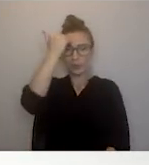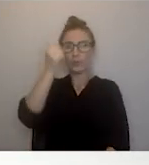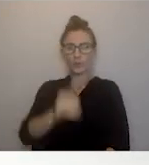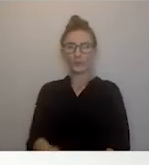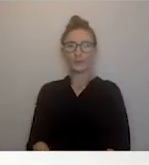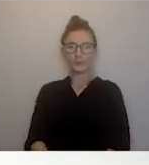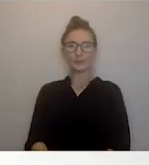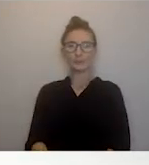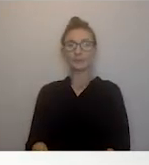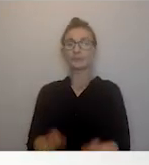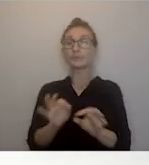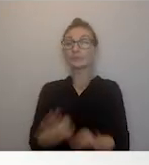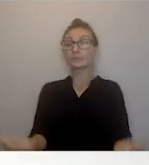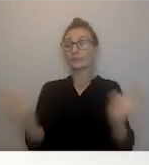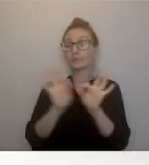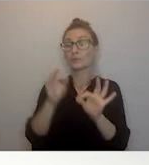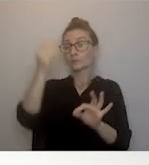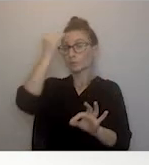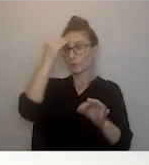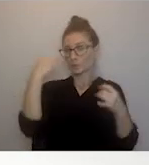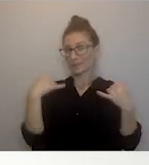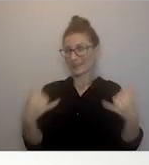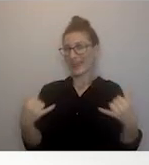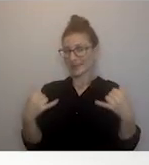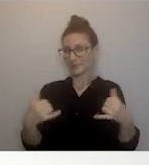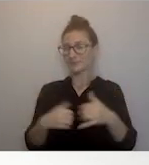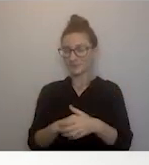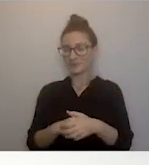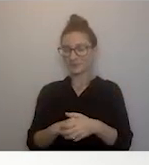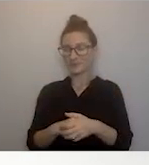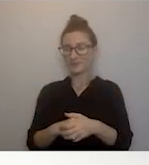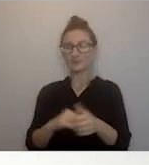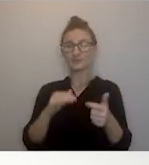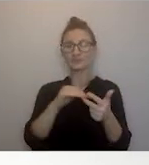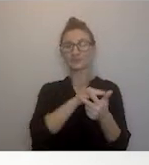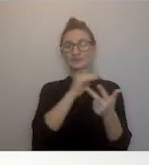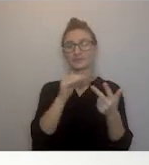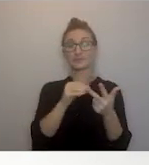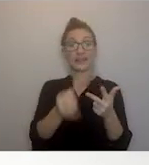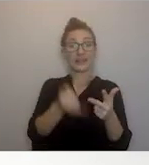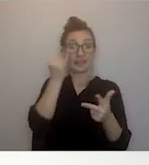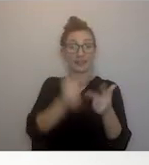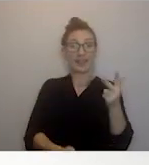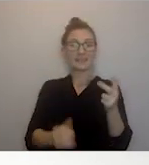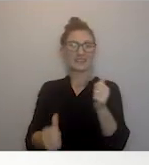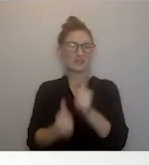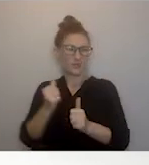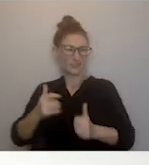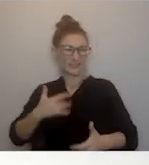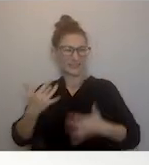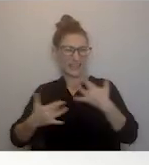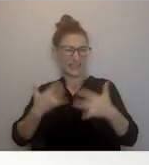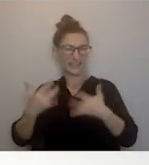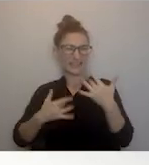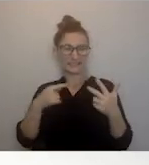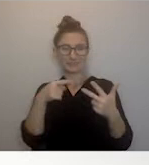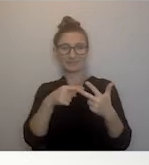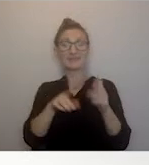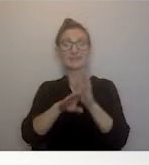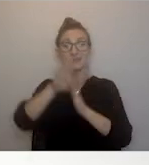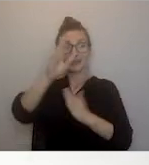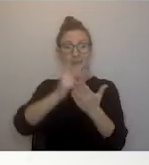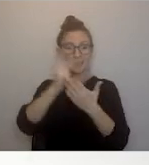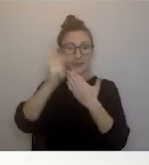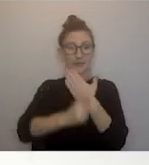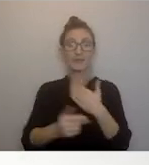know that in their back pocket. So important to know now, as you probably fall in one of those categories. So the last thing and the most exciting thing I'm going to talk